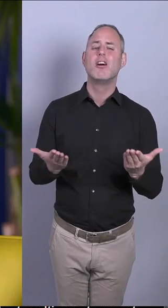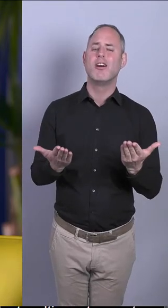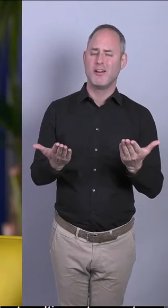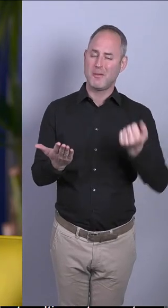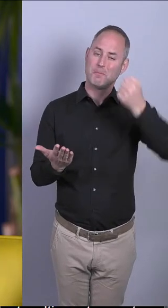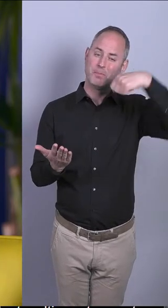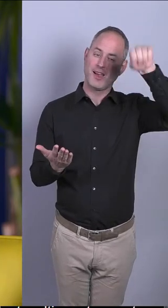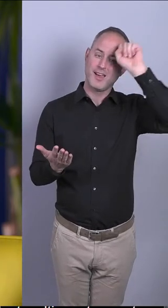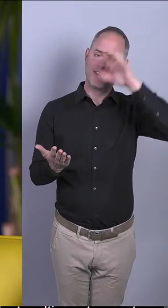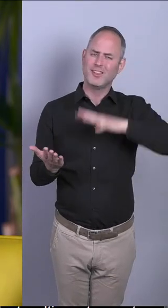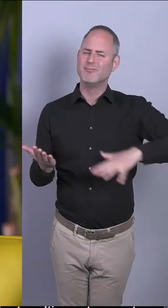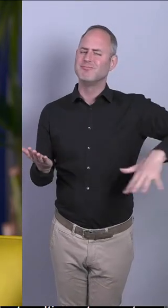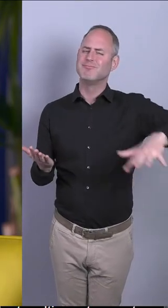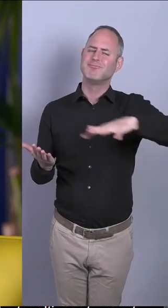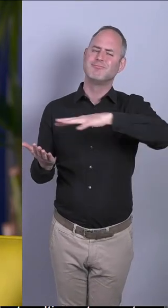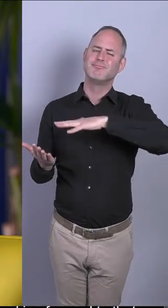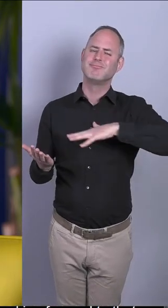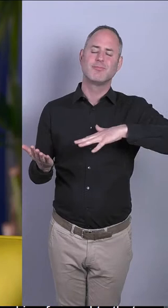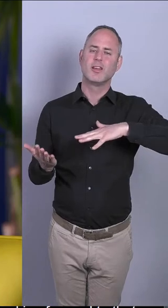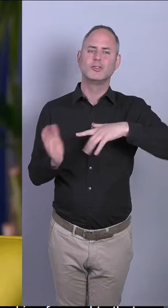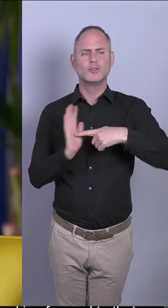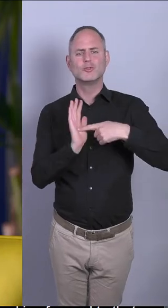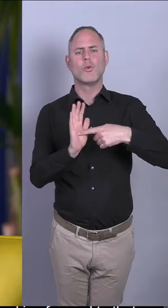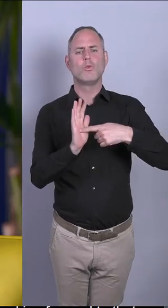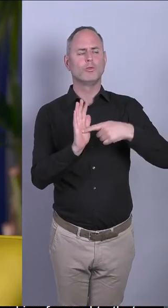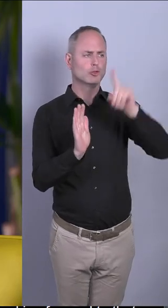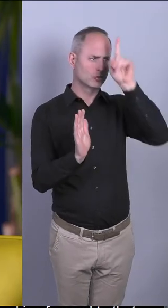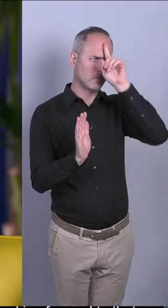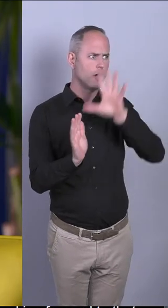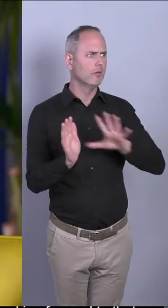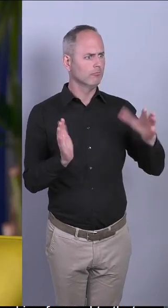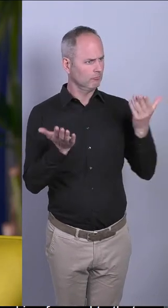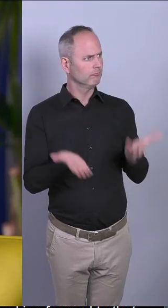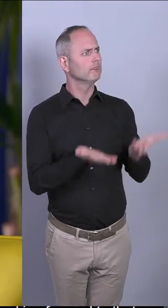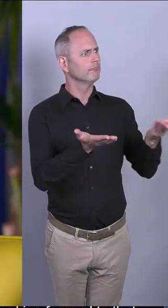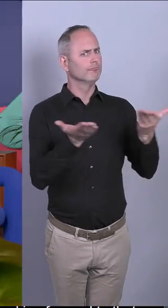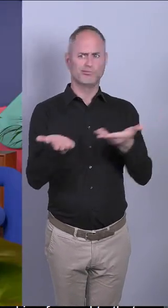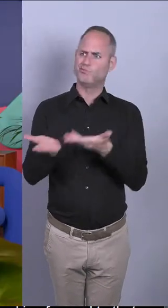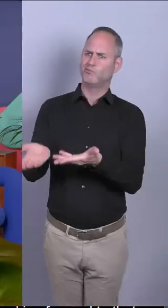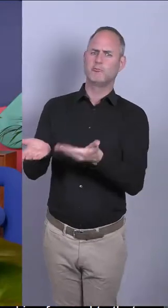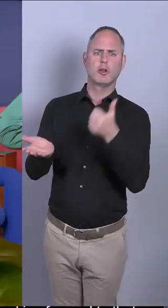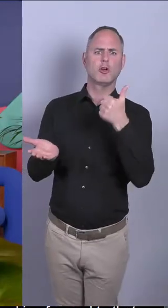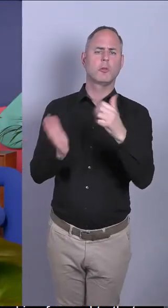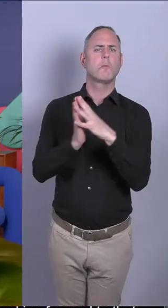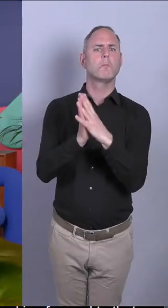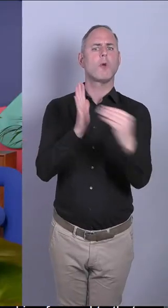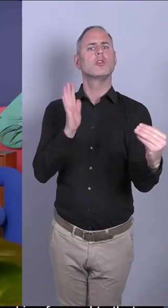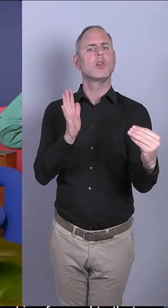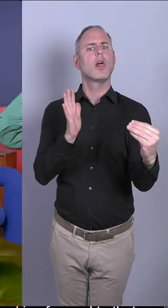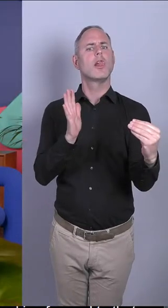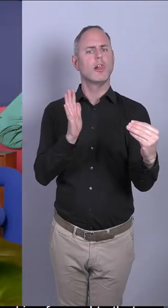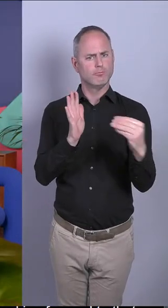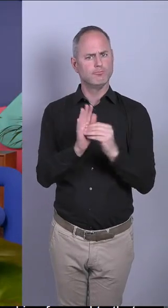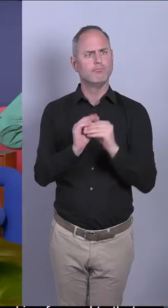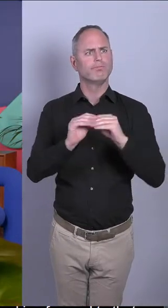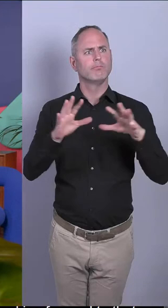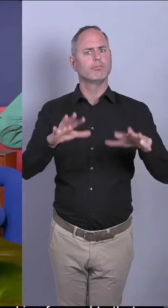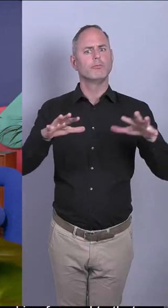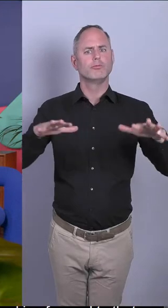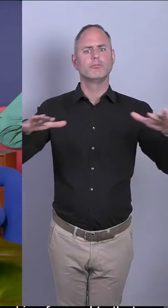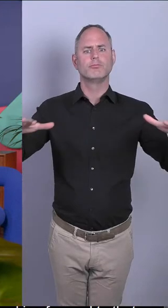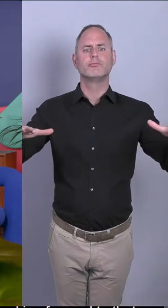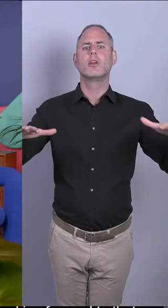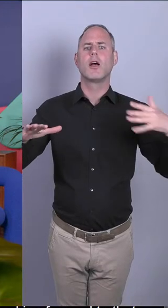We want to support the subject of inclusion in Berlin, and this is why we appreciate the volunteers. Please, volunteers,